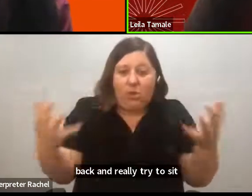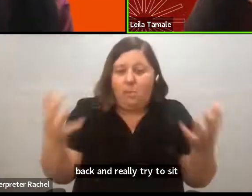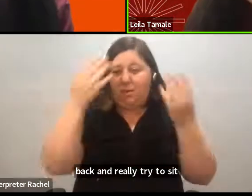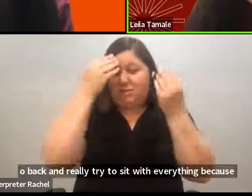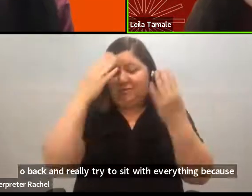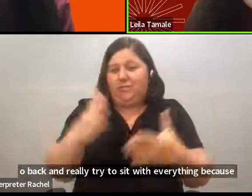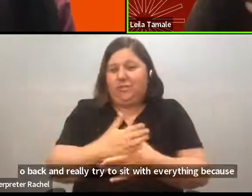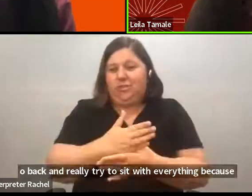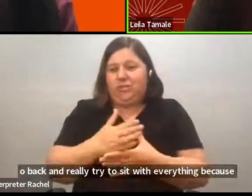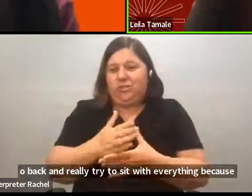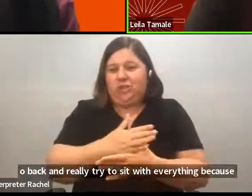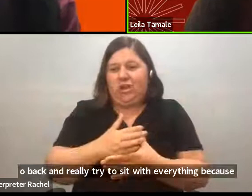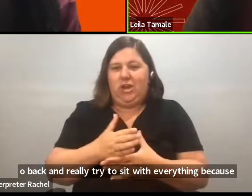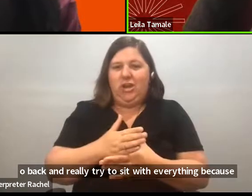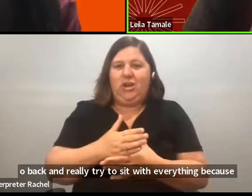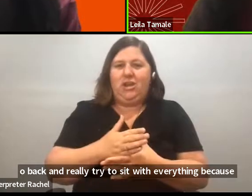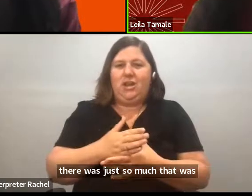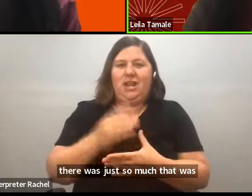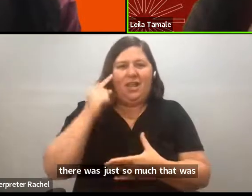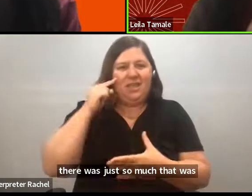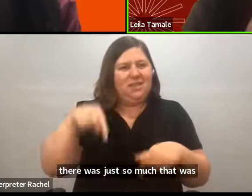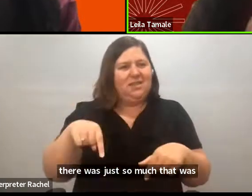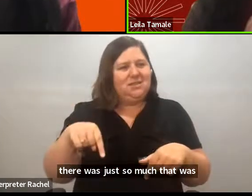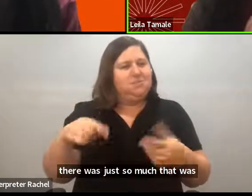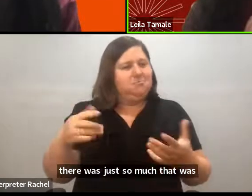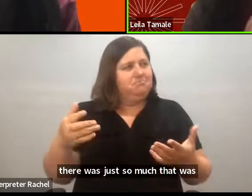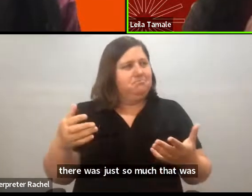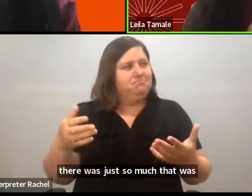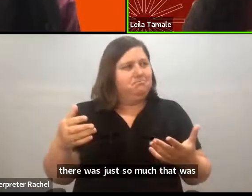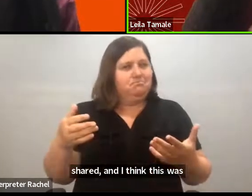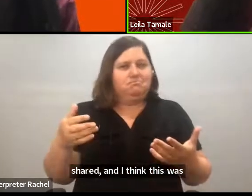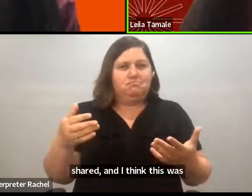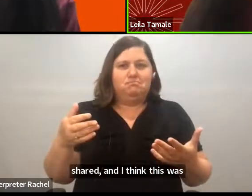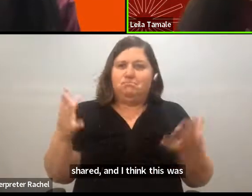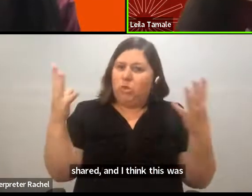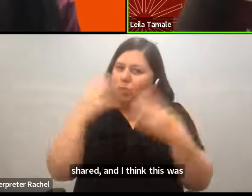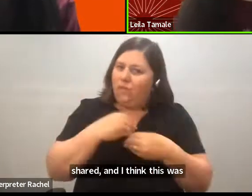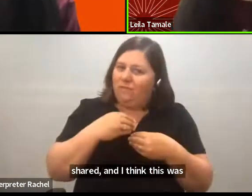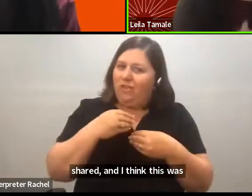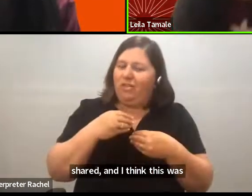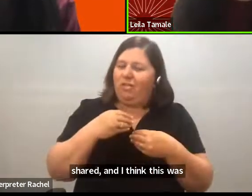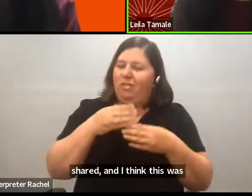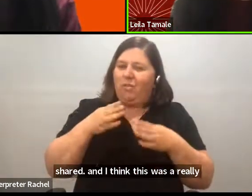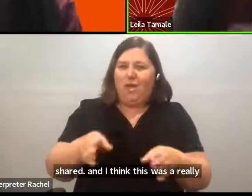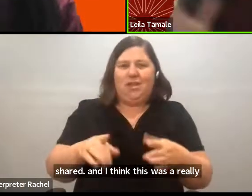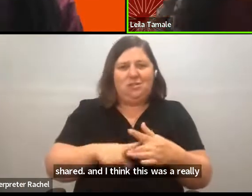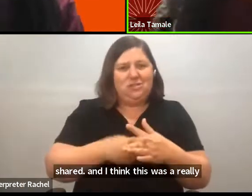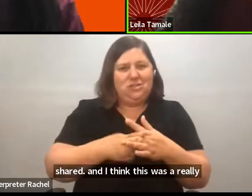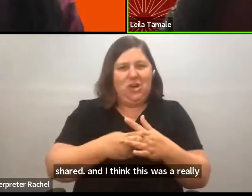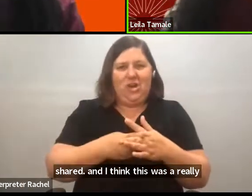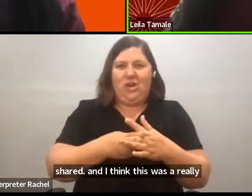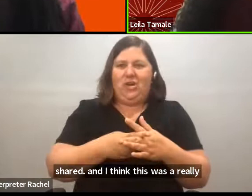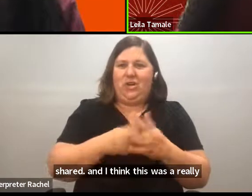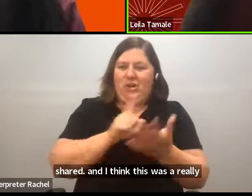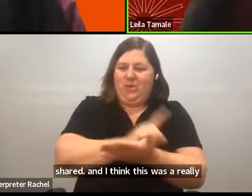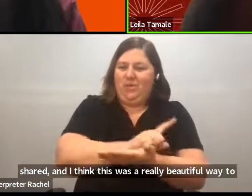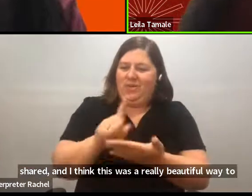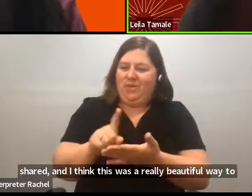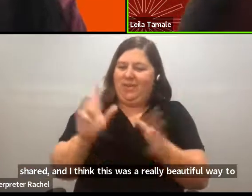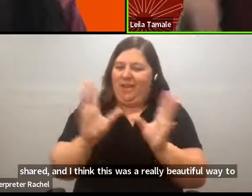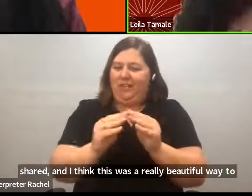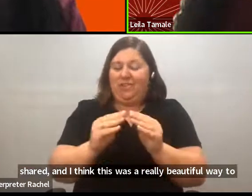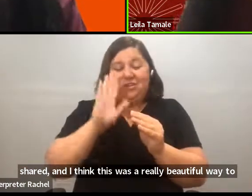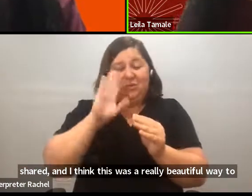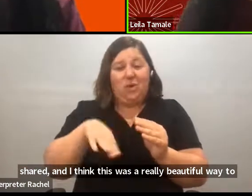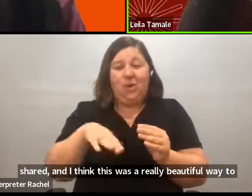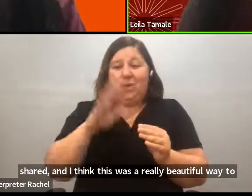shared. And I think this was a really beautiful way to start off our week-long conference. You know, we're going to